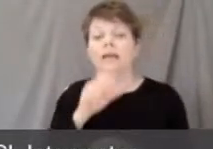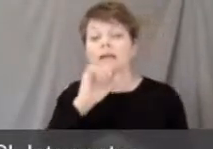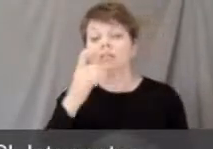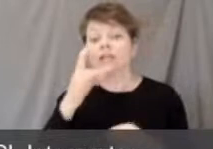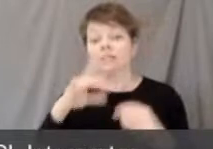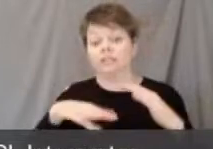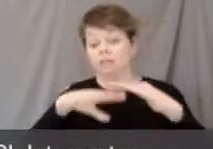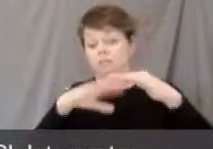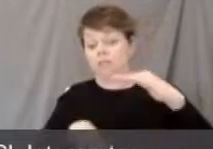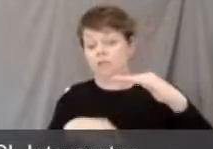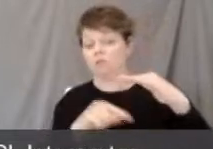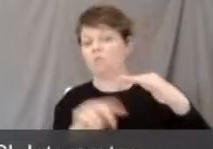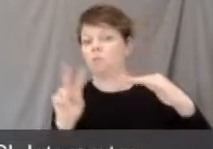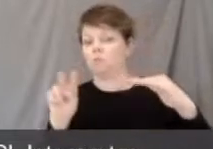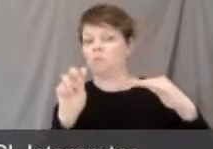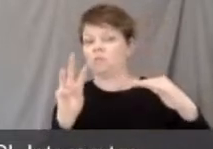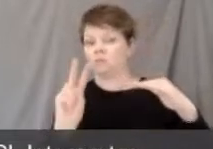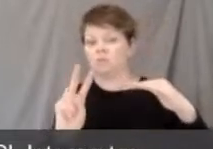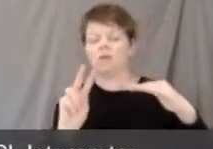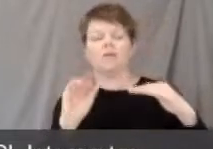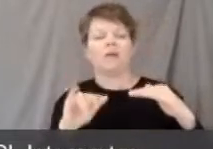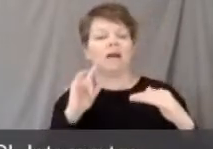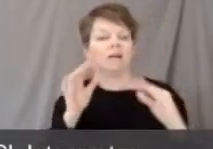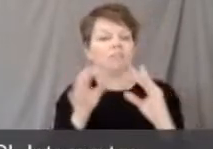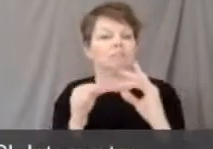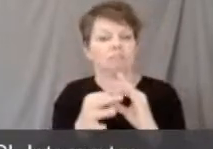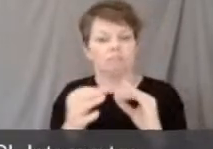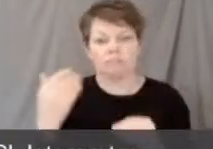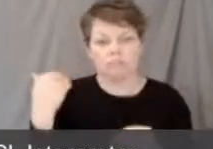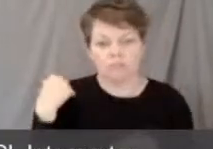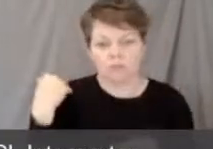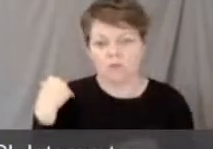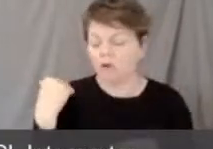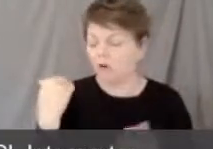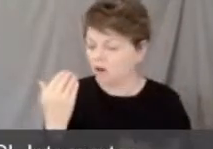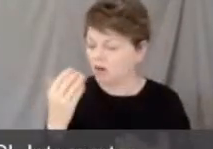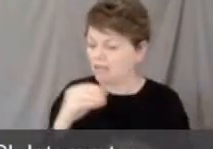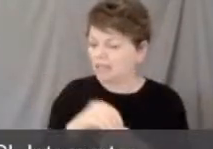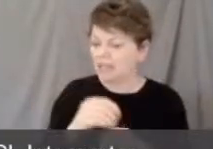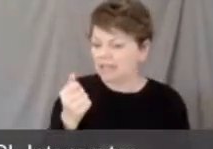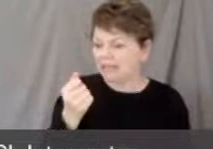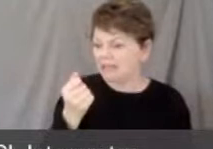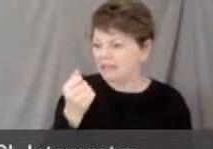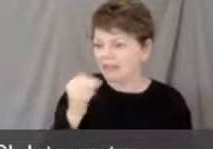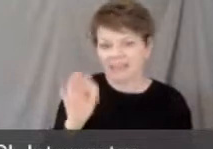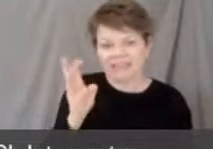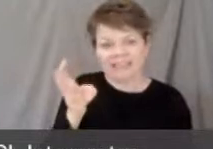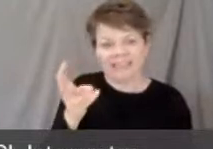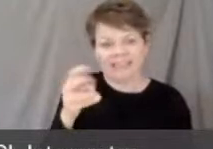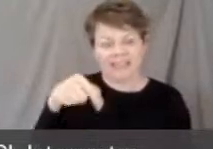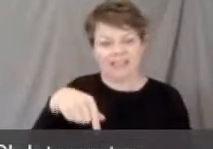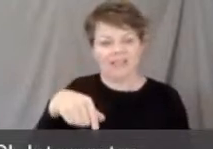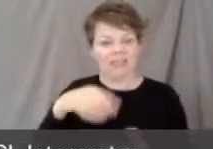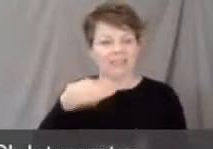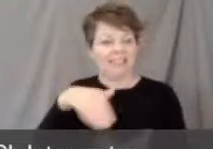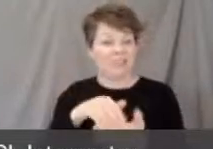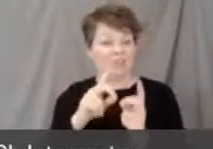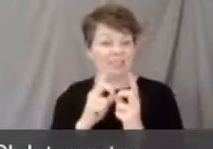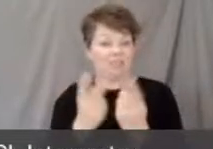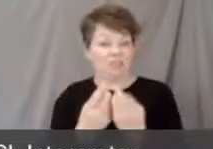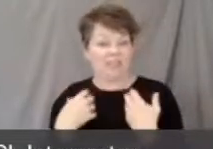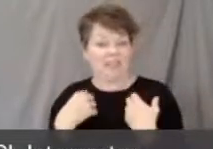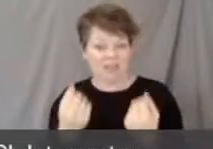18 group, and like I mentioned before, I believe it was in the 60s here in Central District Health. Next slide,